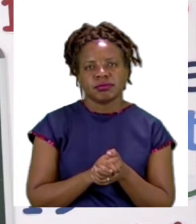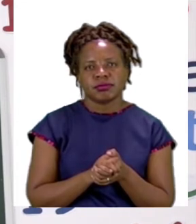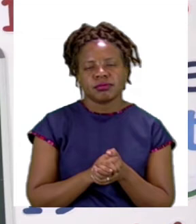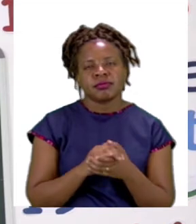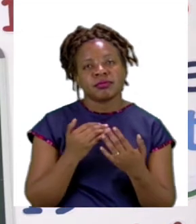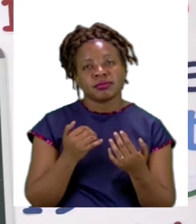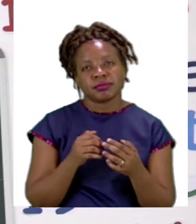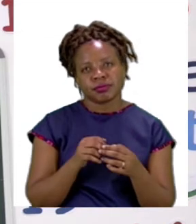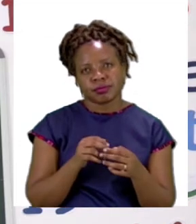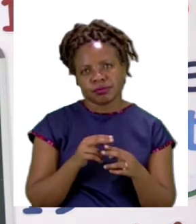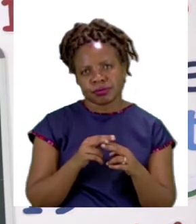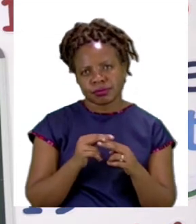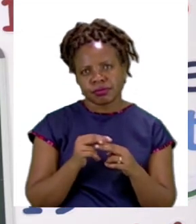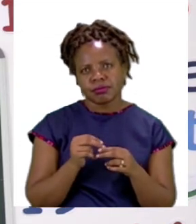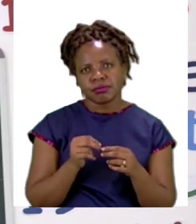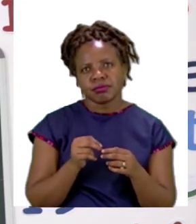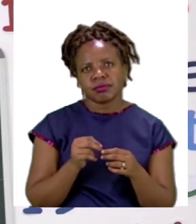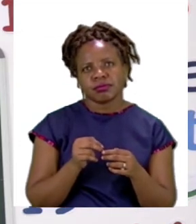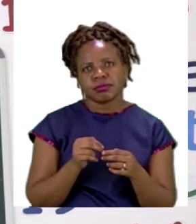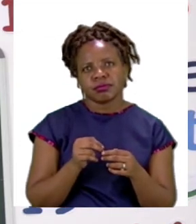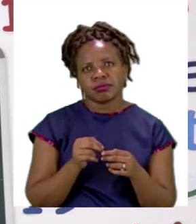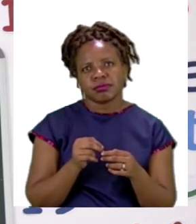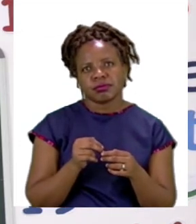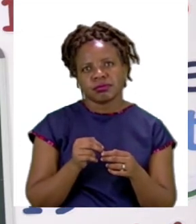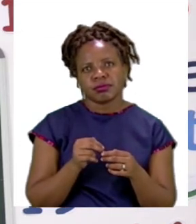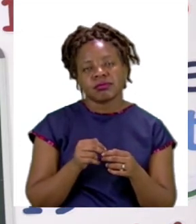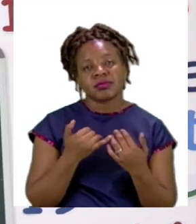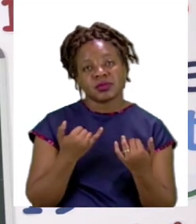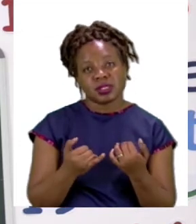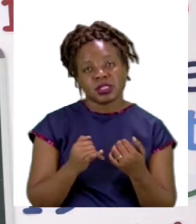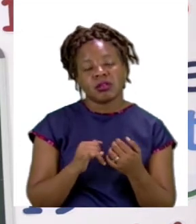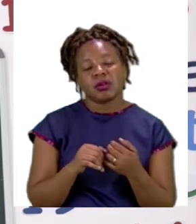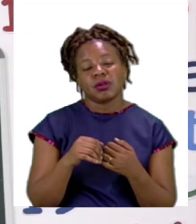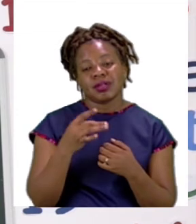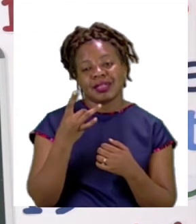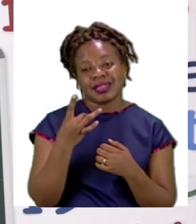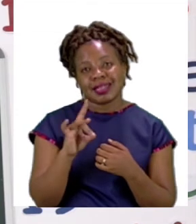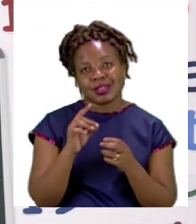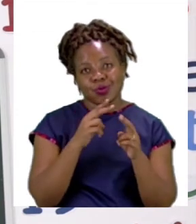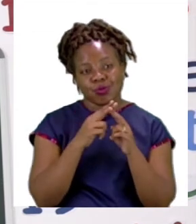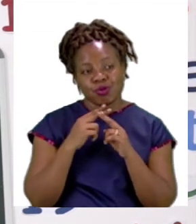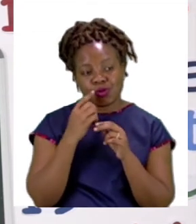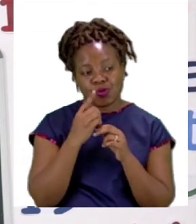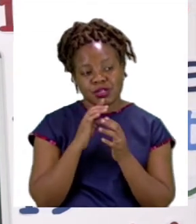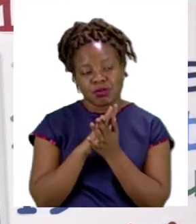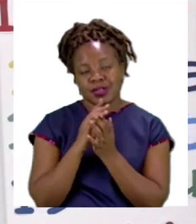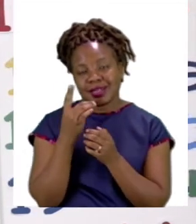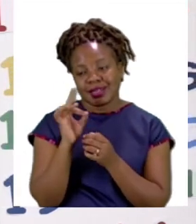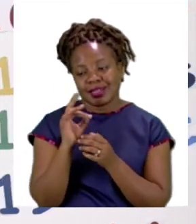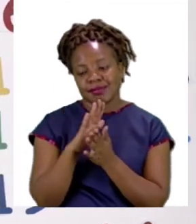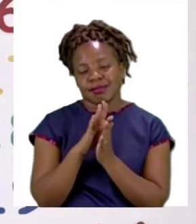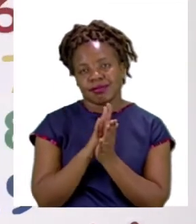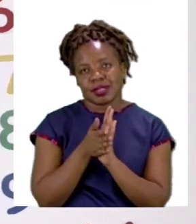now changes our 8 into 18 when we put a 1 next to 8.